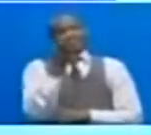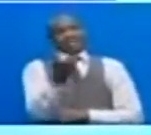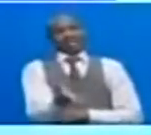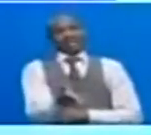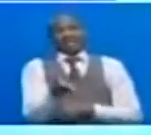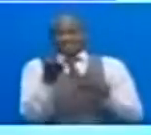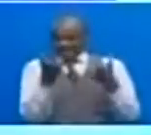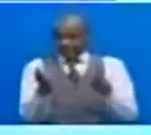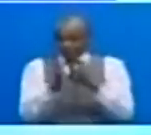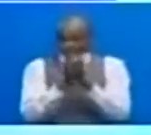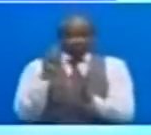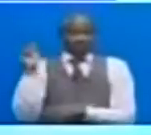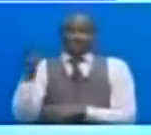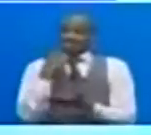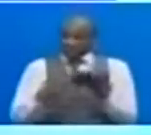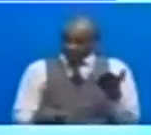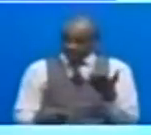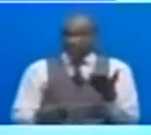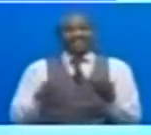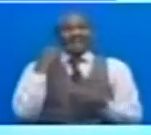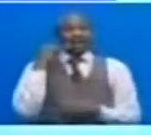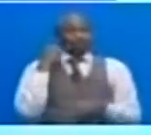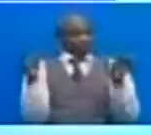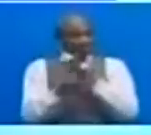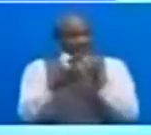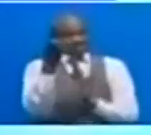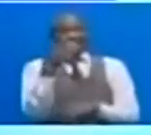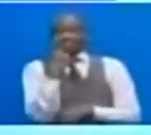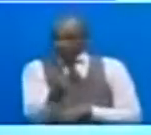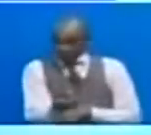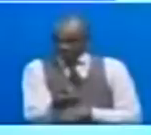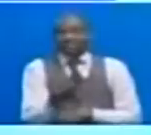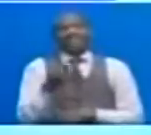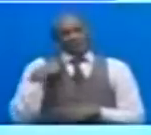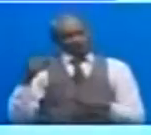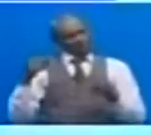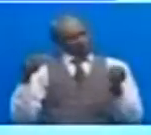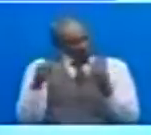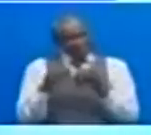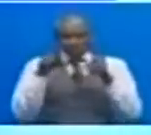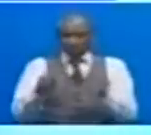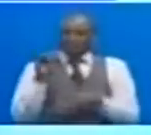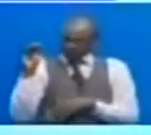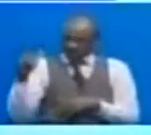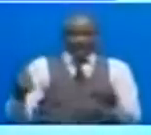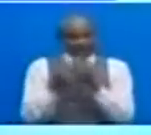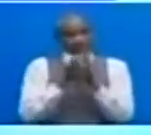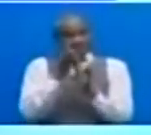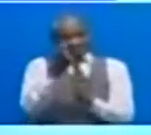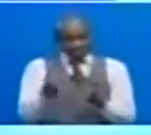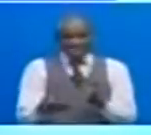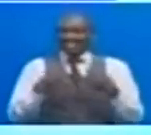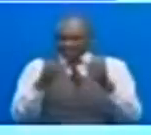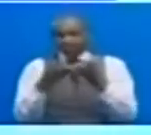KTN's Kamche Menza now reports, Nakuru Deputy Governor Joseph Ruto says a crisis meeting this morning with the health workers did not bear